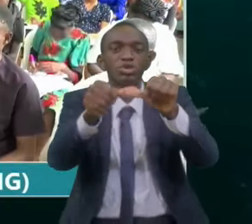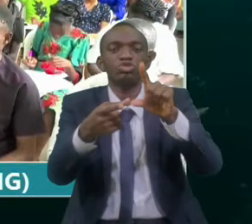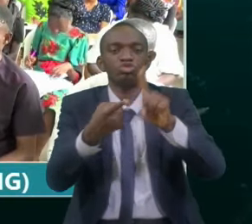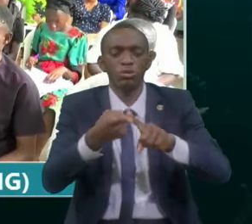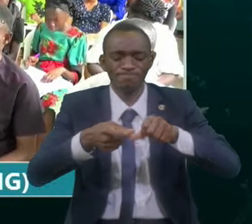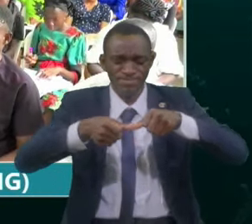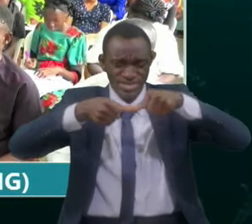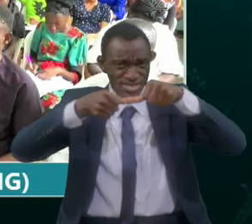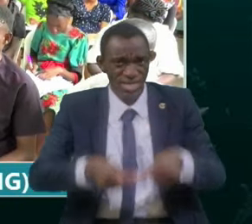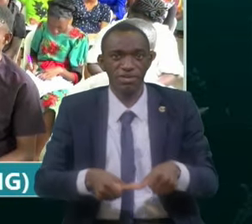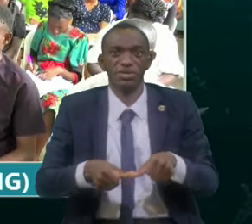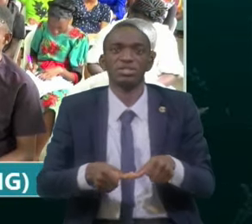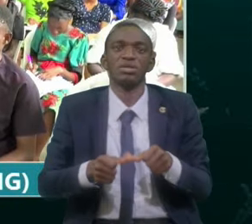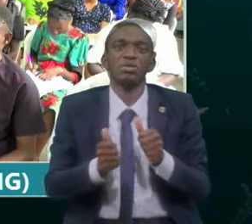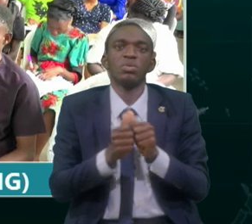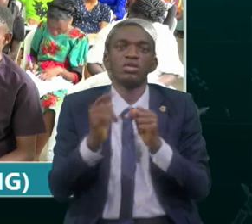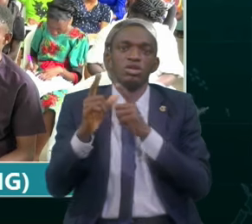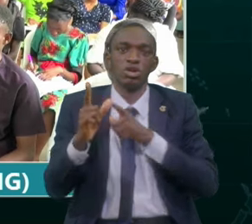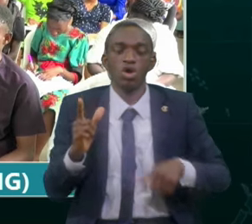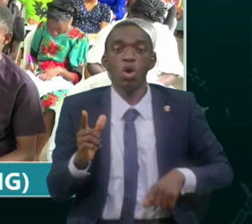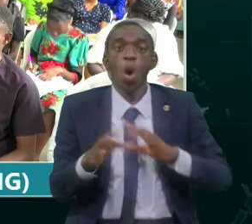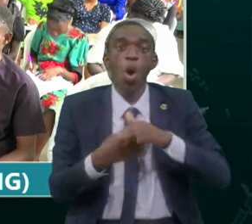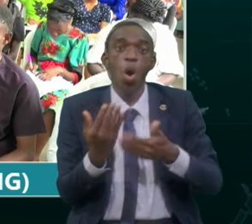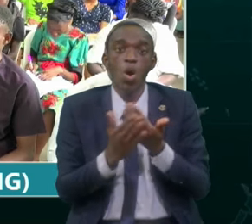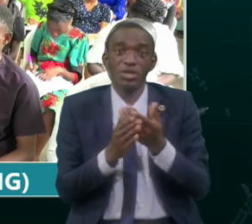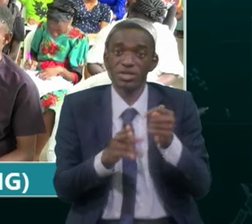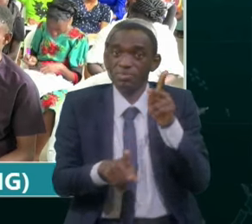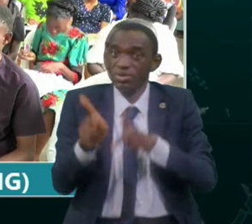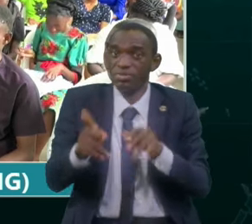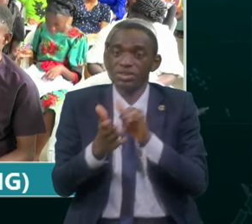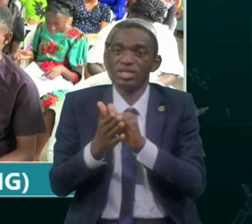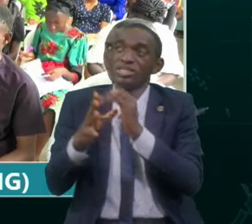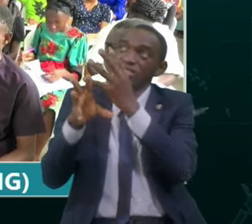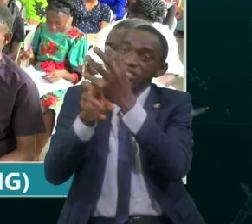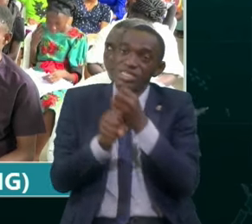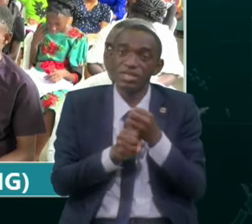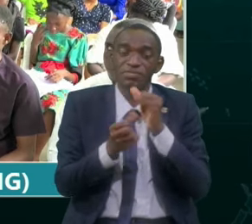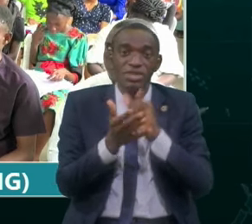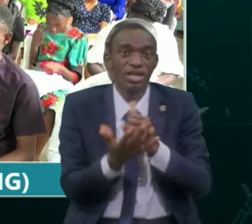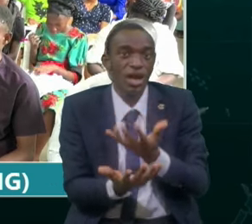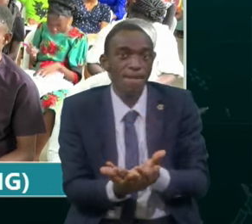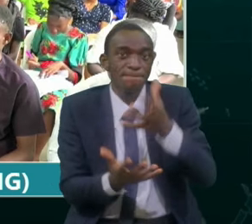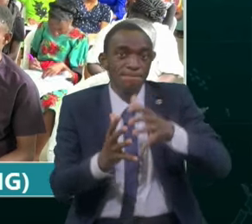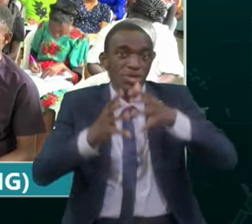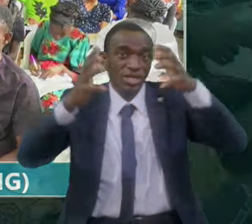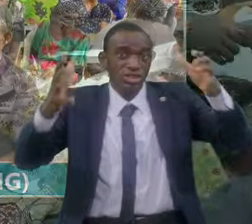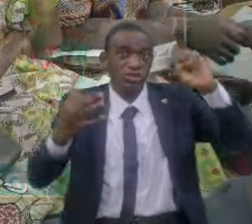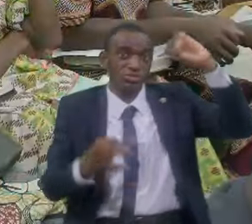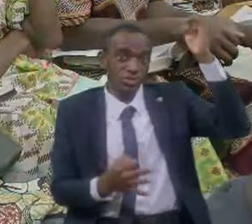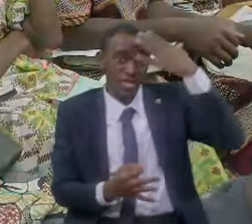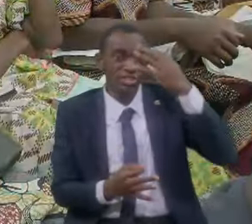those people that receive that abundance of grace, they reign in